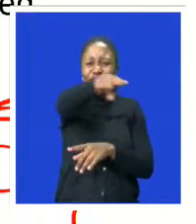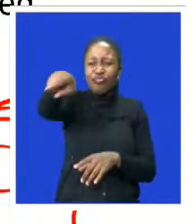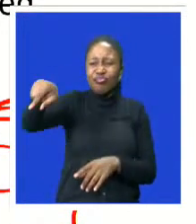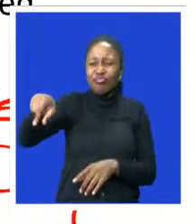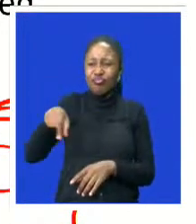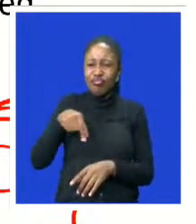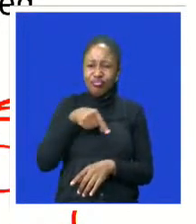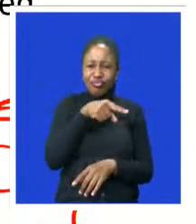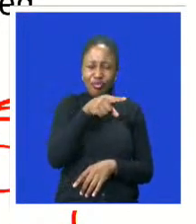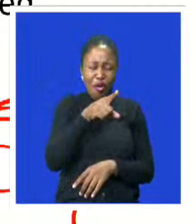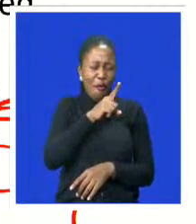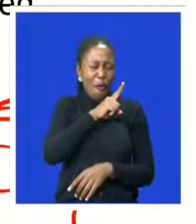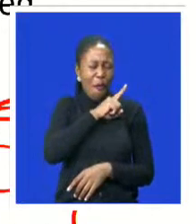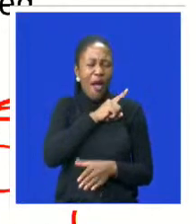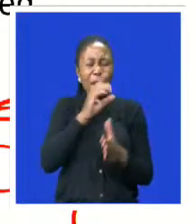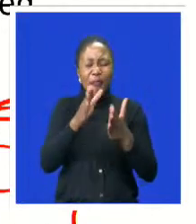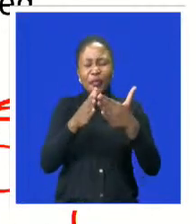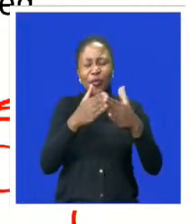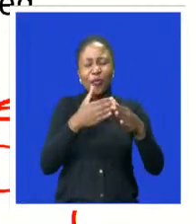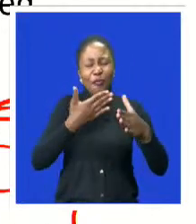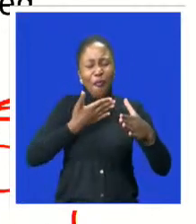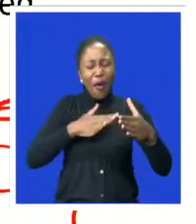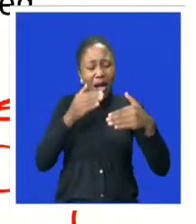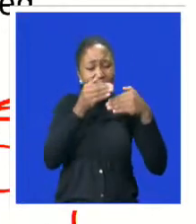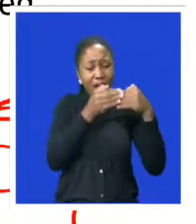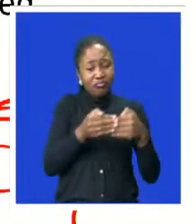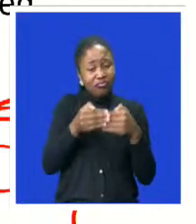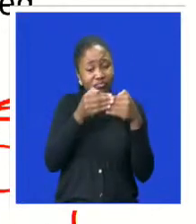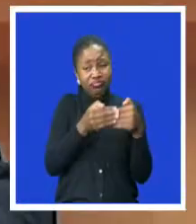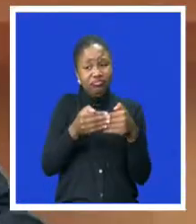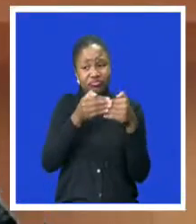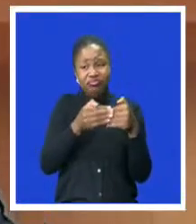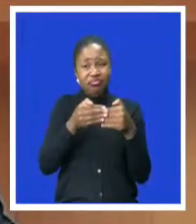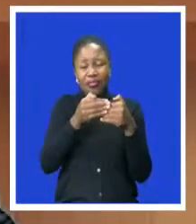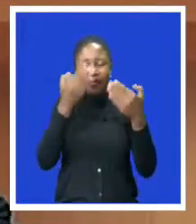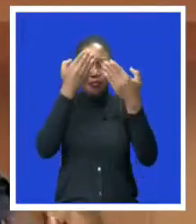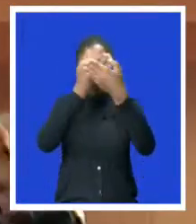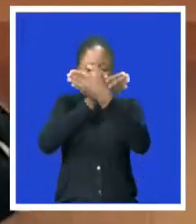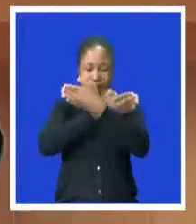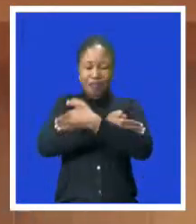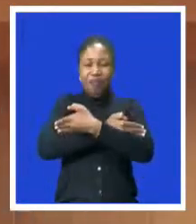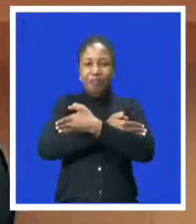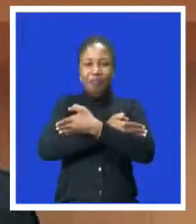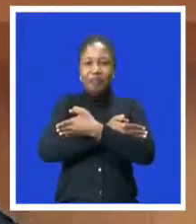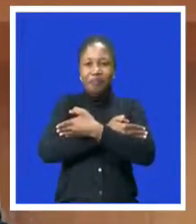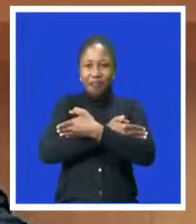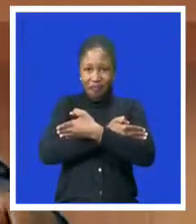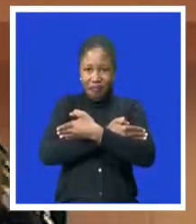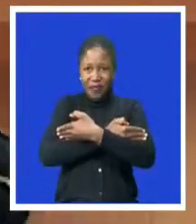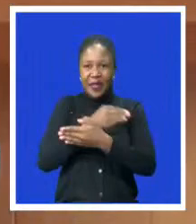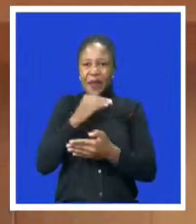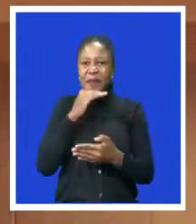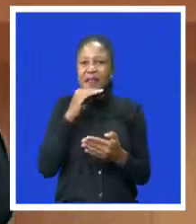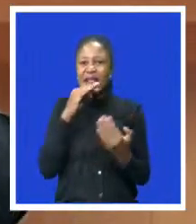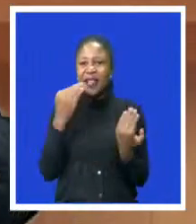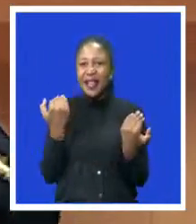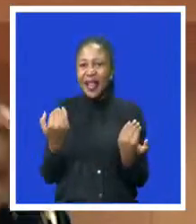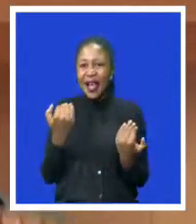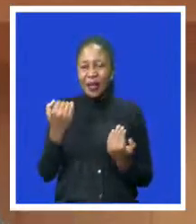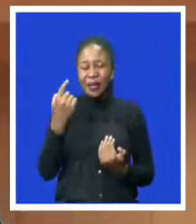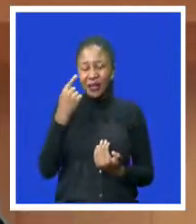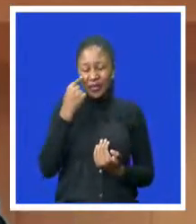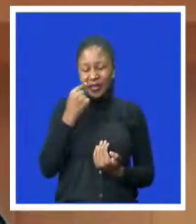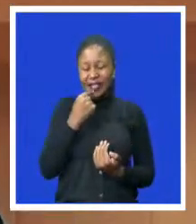guarding, they were looking after the animals. That is why we said their round houses were arranged